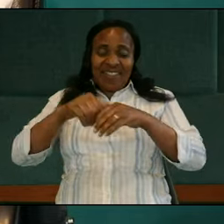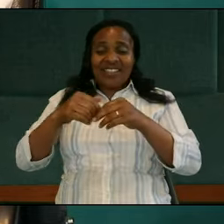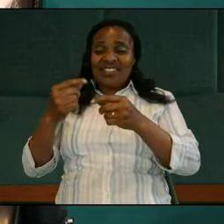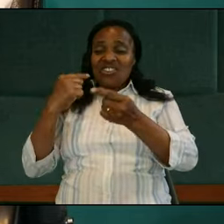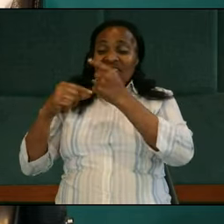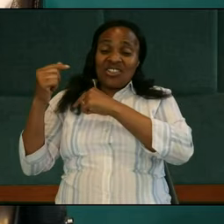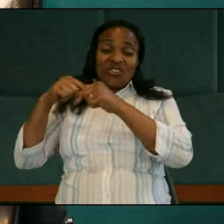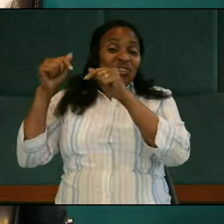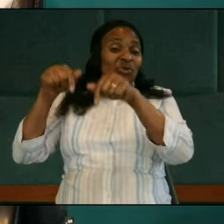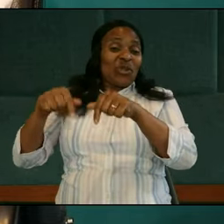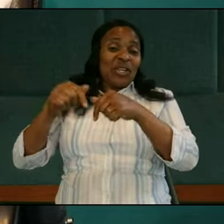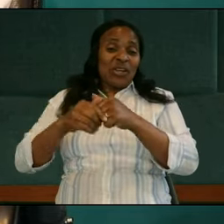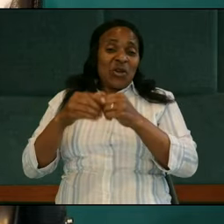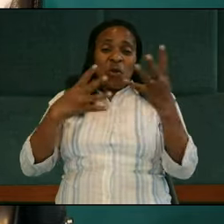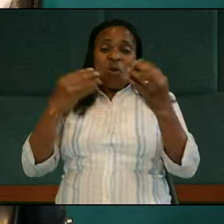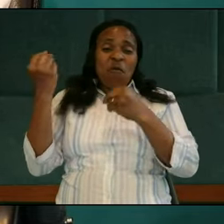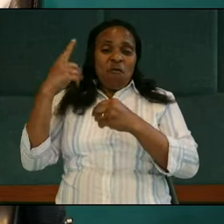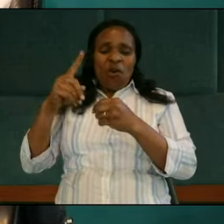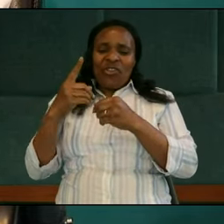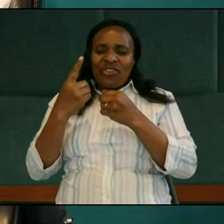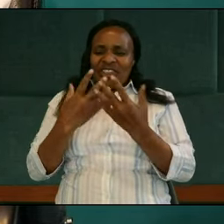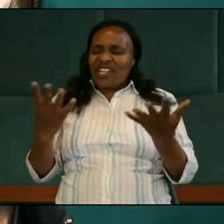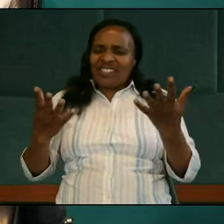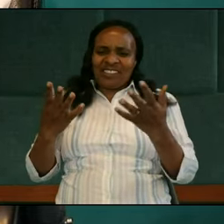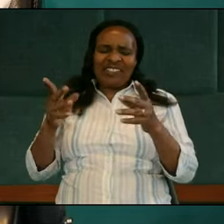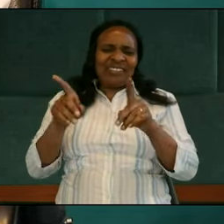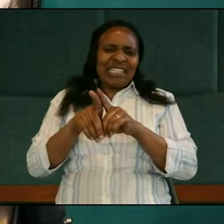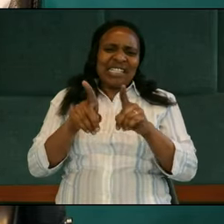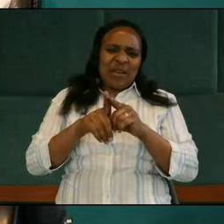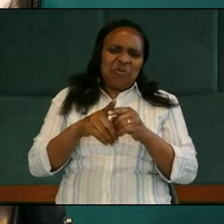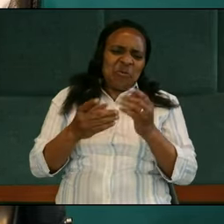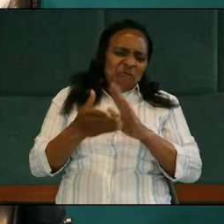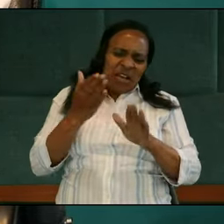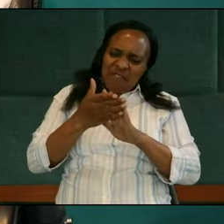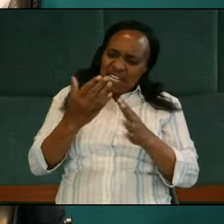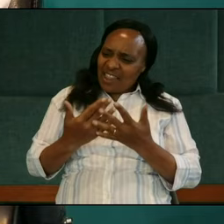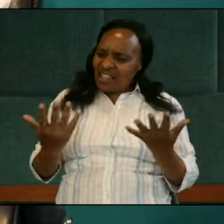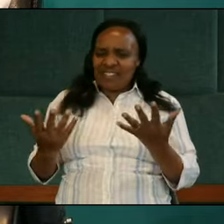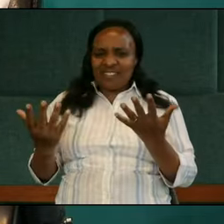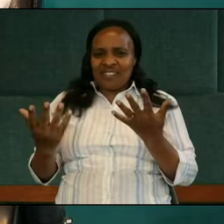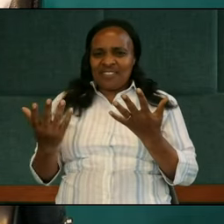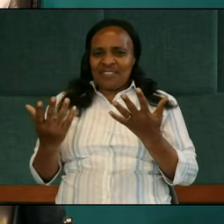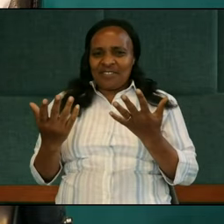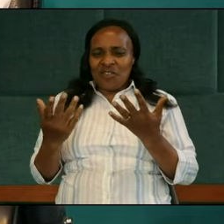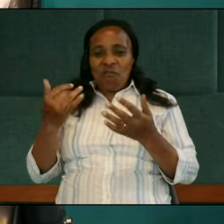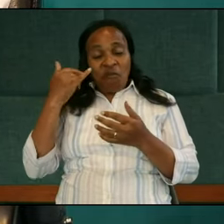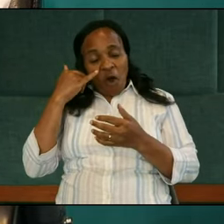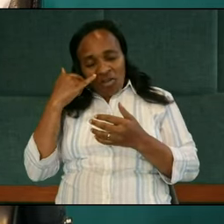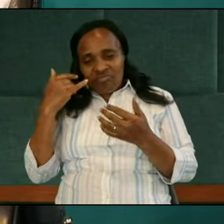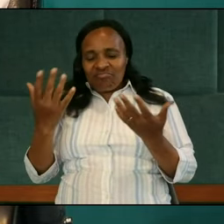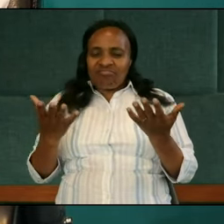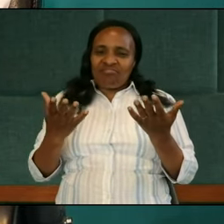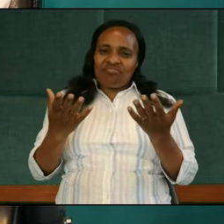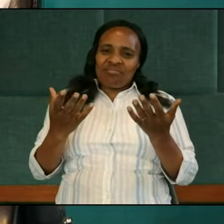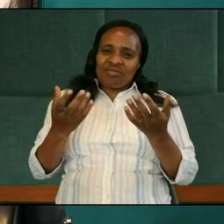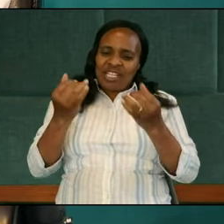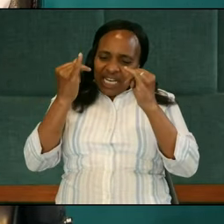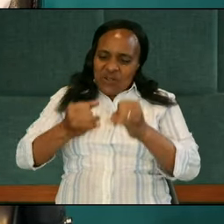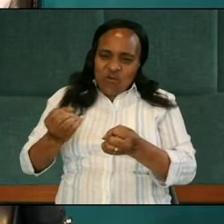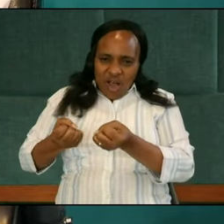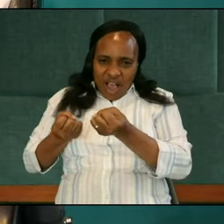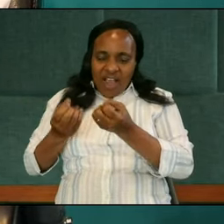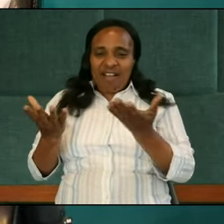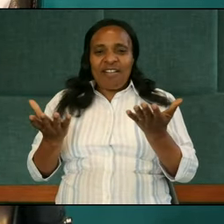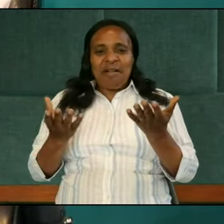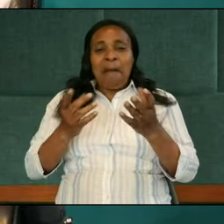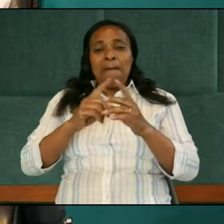now mostly go for like luxury stuff or just quick fix things, you know, a phone or a new car or something. Yeah.